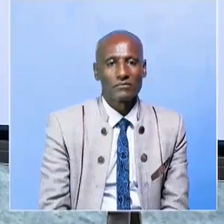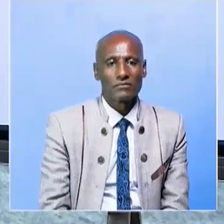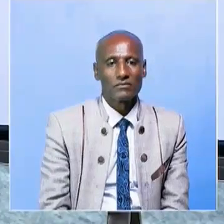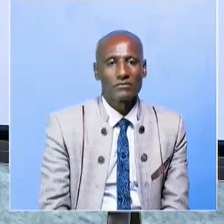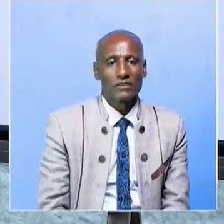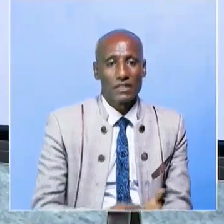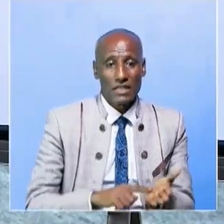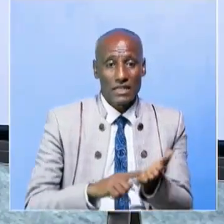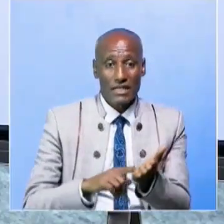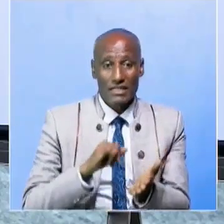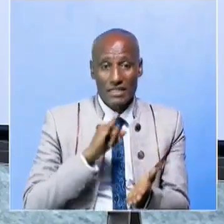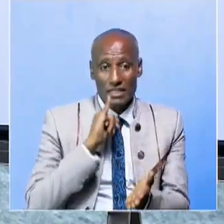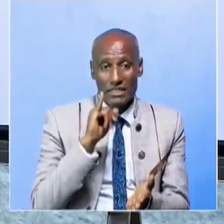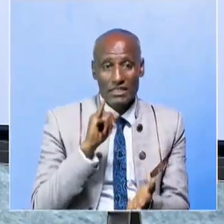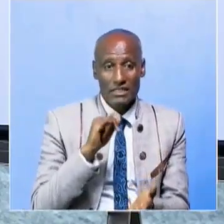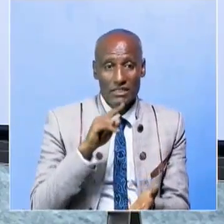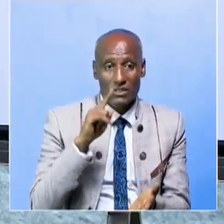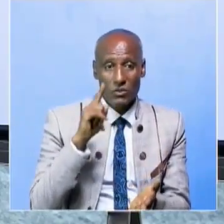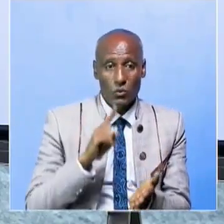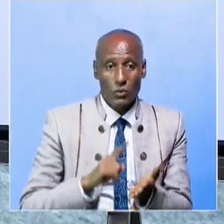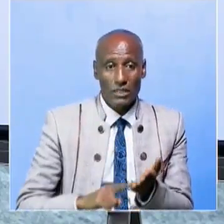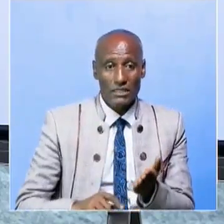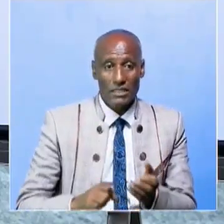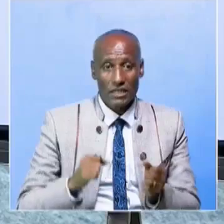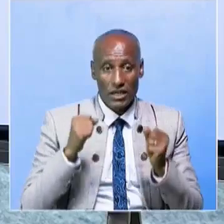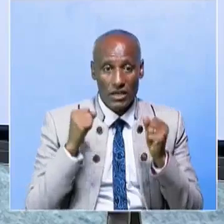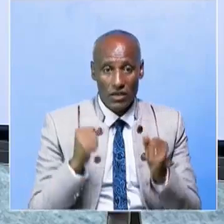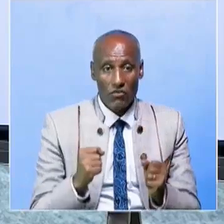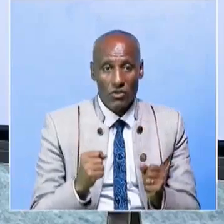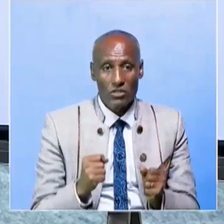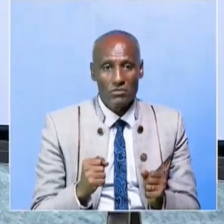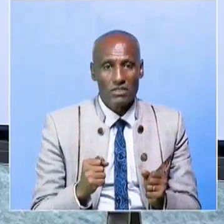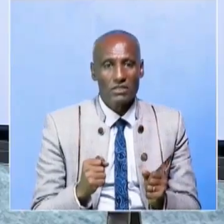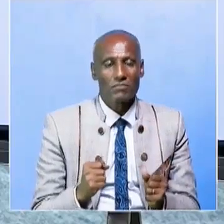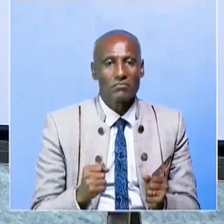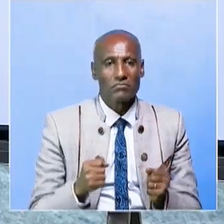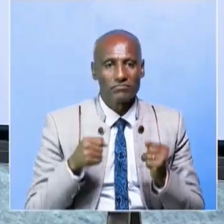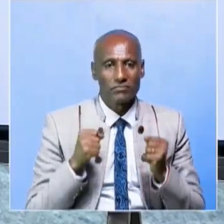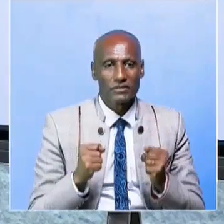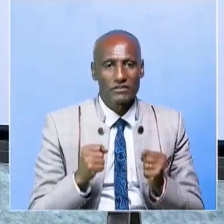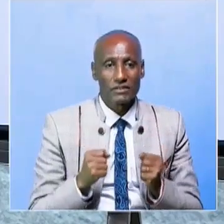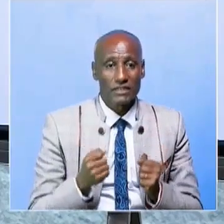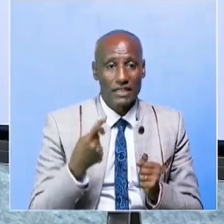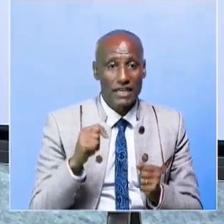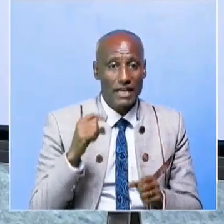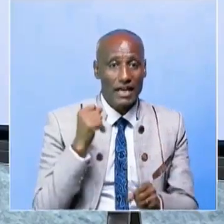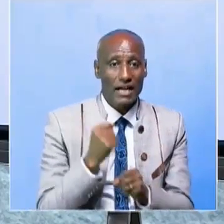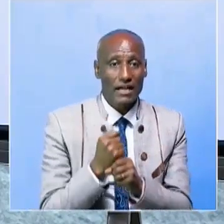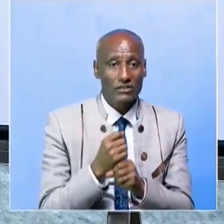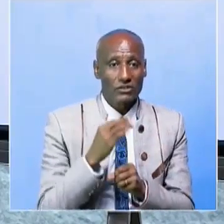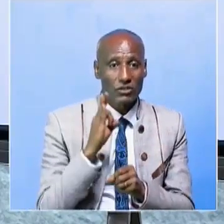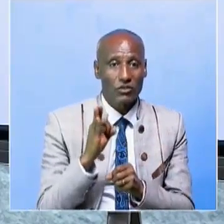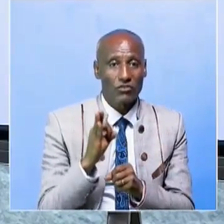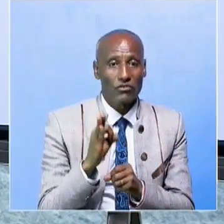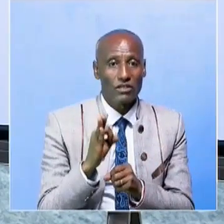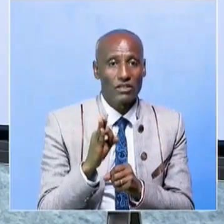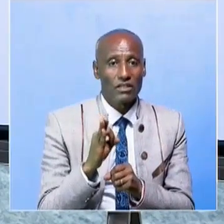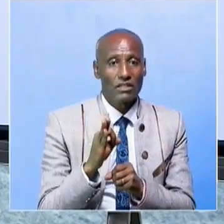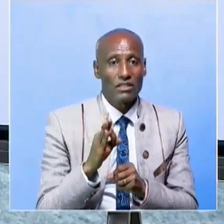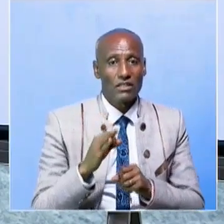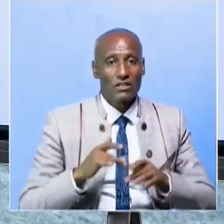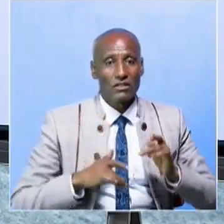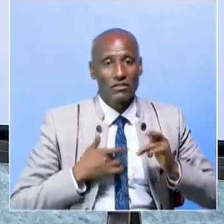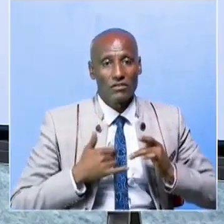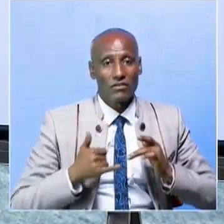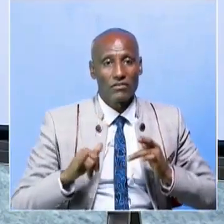This is what reinforce means. To reinforce means the act of what? Having a